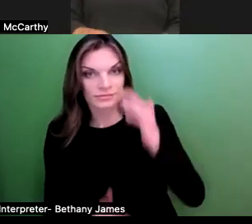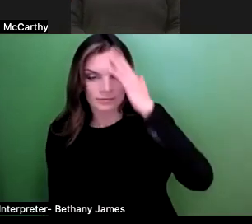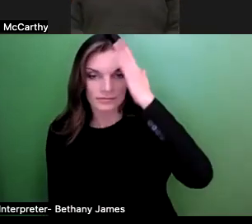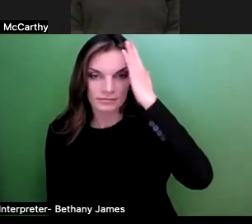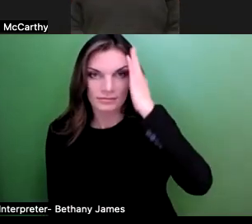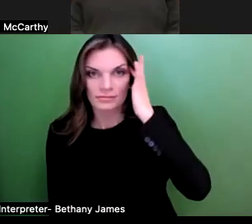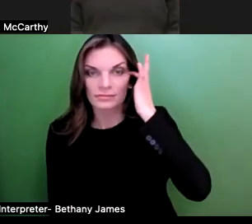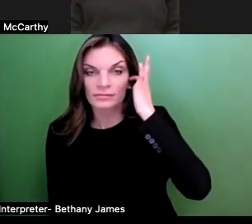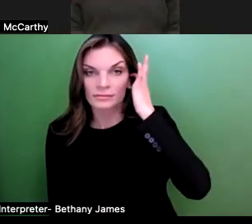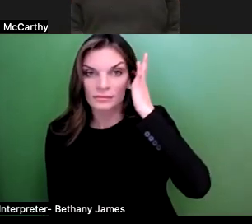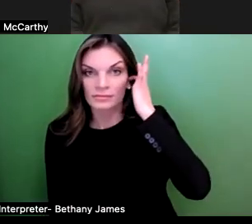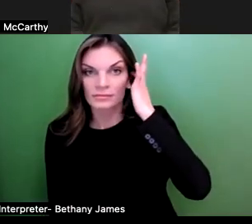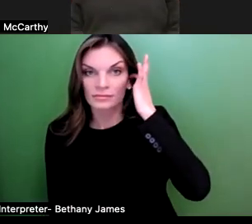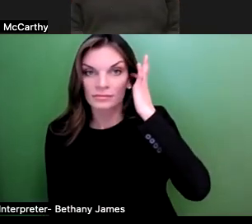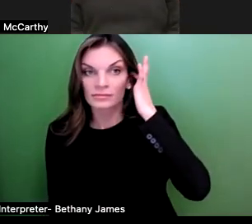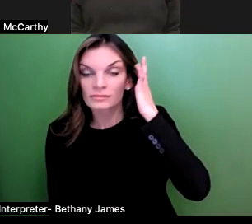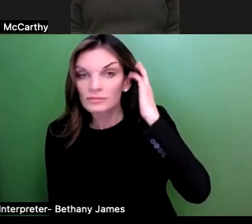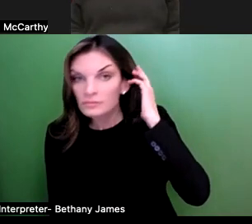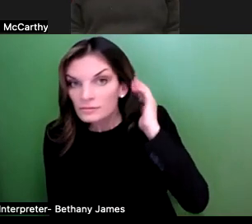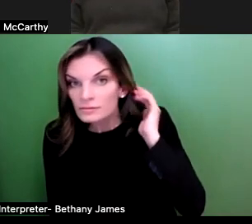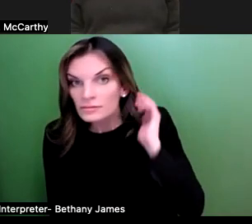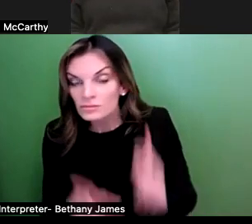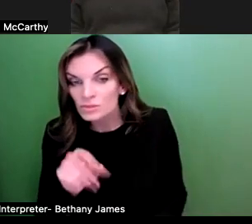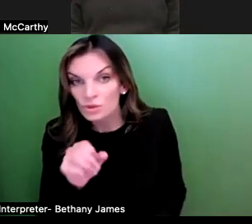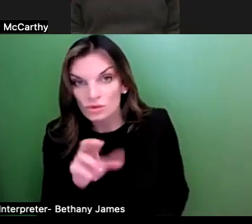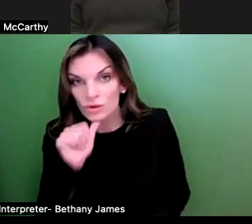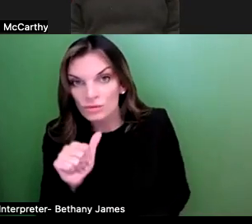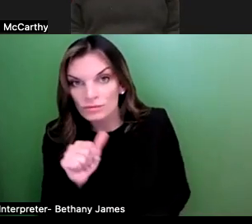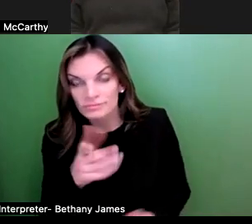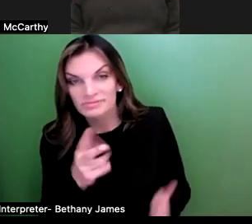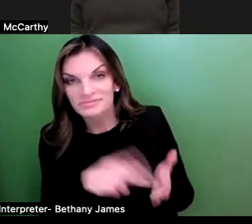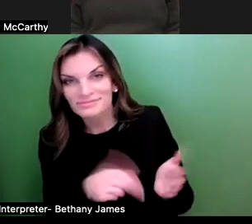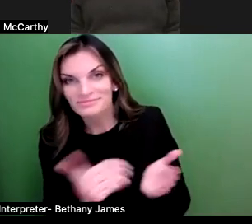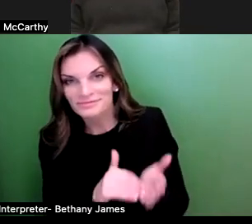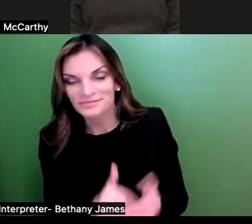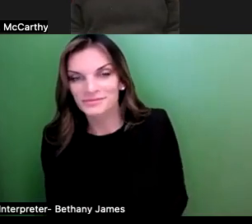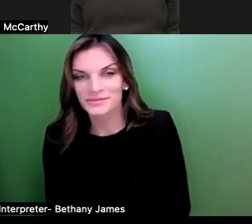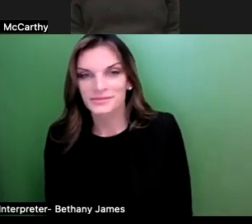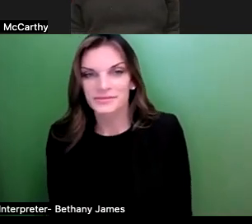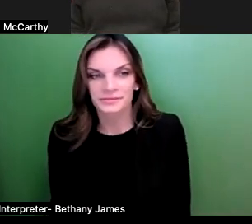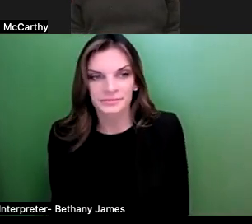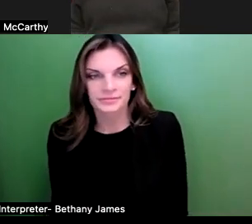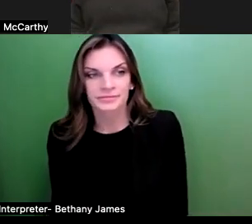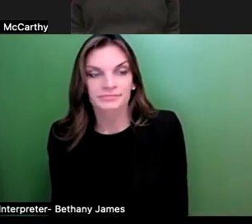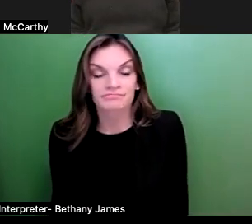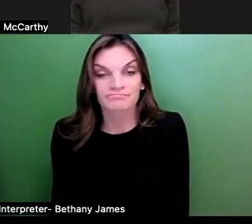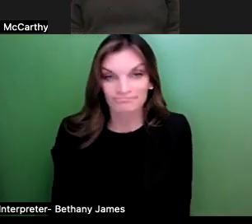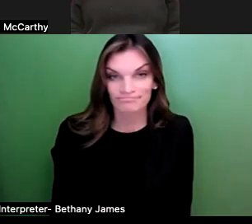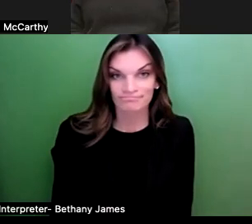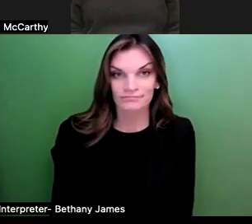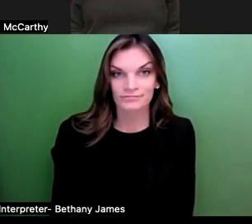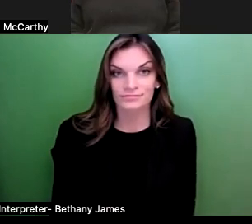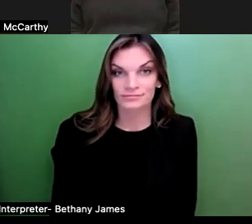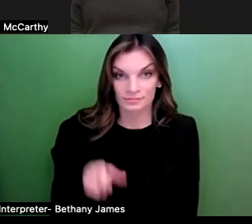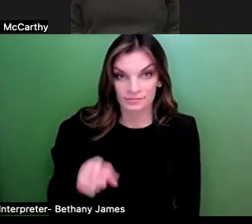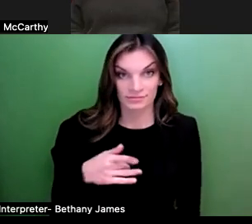it. I'm sorry, you do or don't? Please, just if you could read it one more time. Sure. Do you